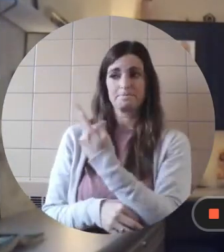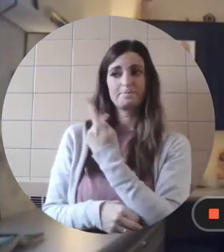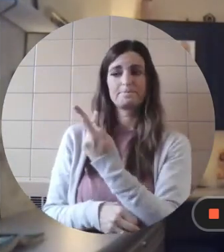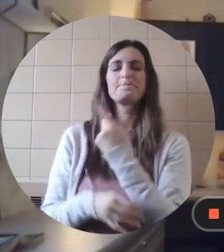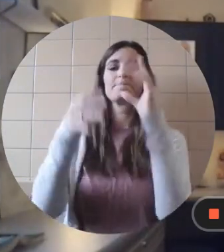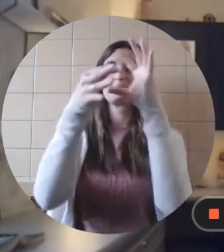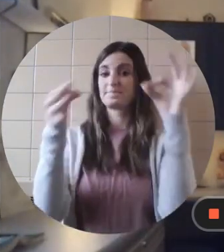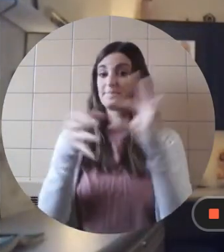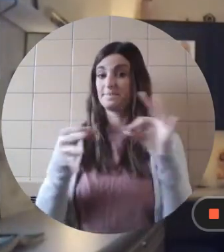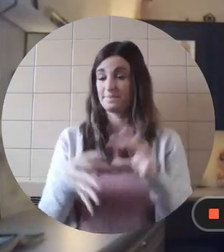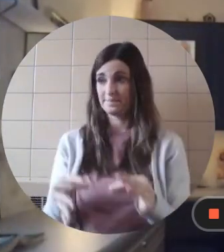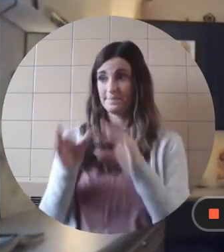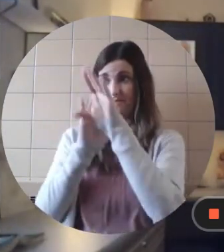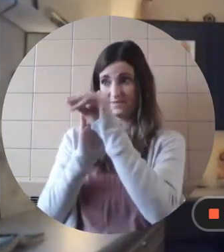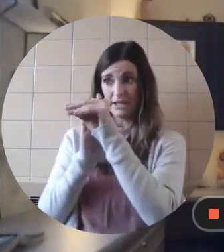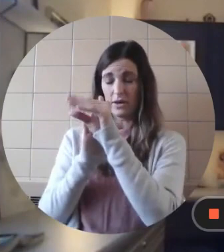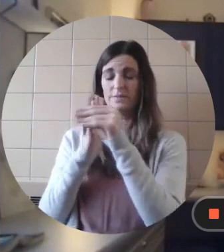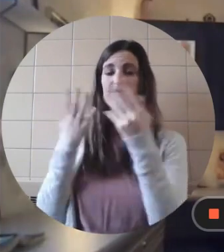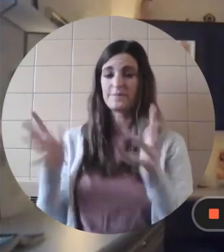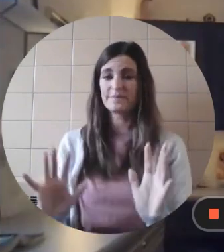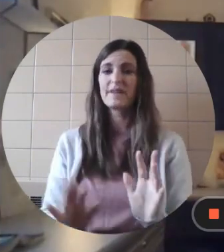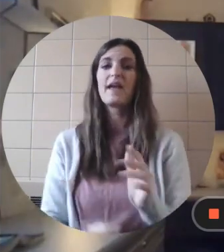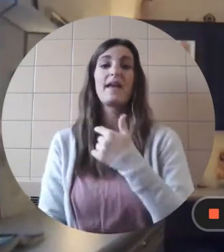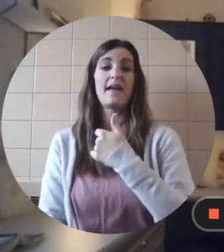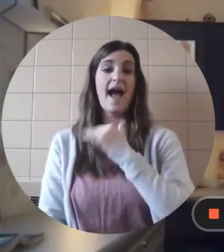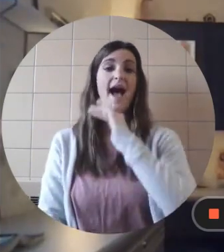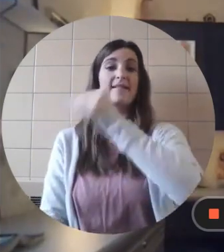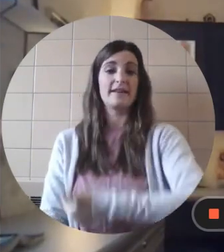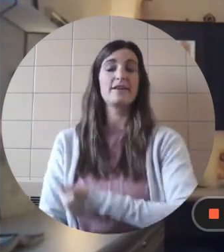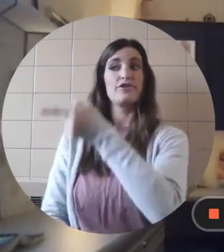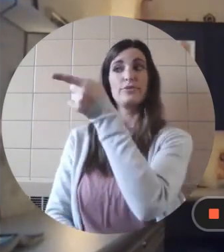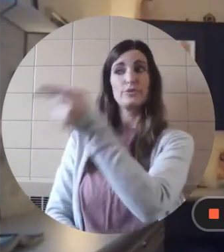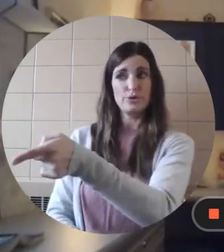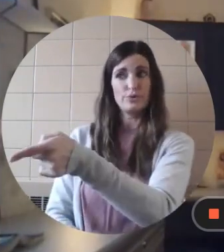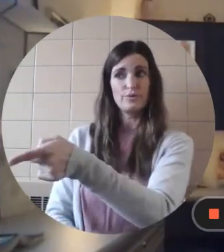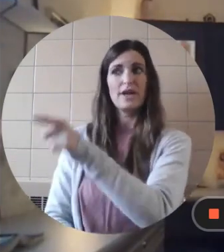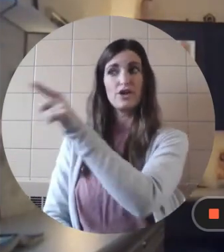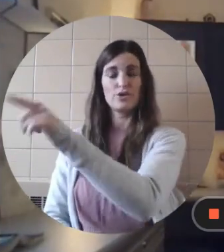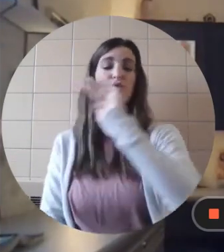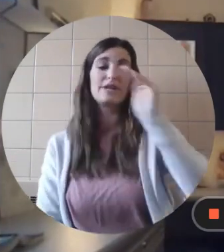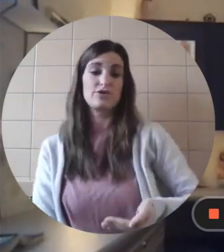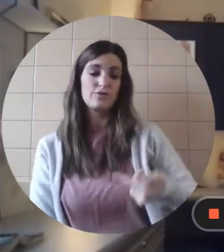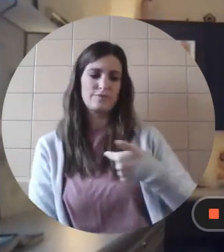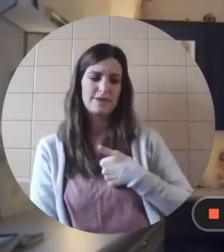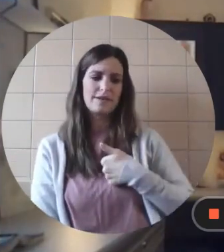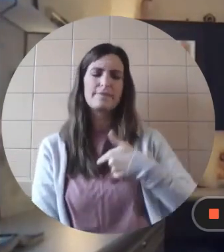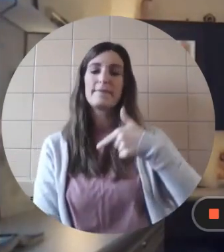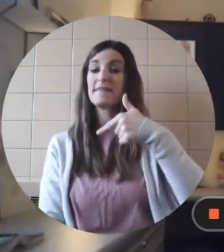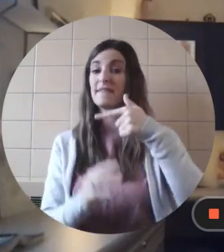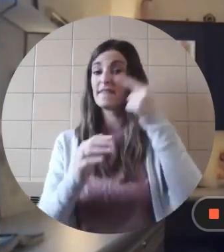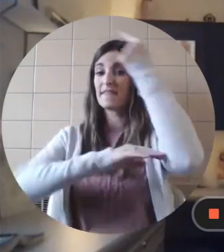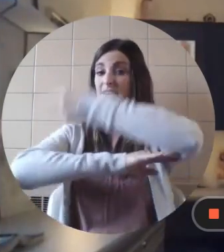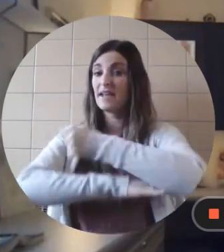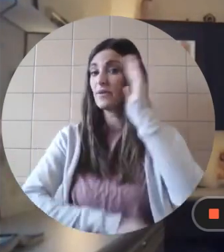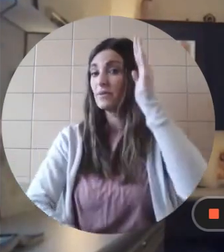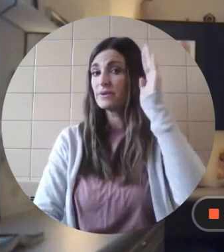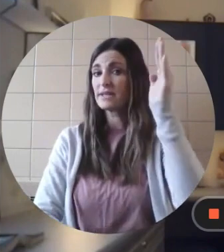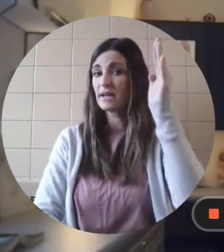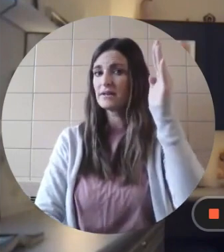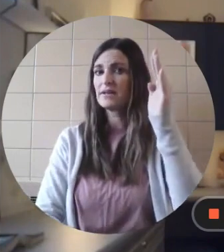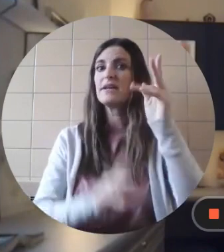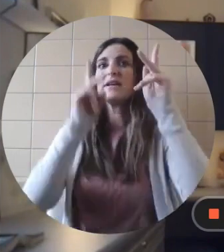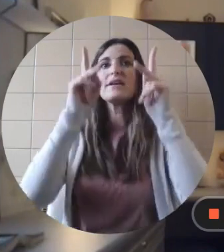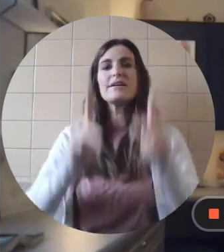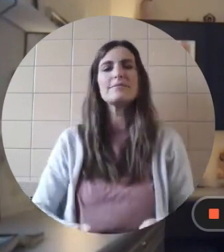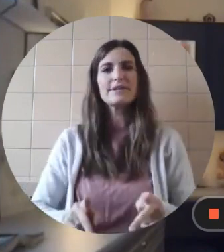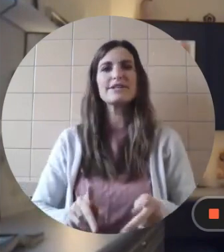video, just like we planned. I'll introduce you and you introduce me. But then on the day we present, let's do our own reveals in person. It'll